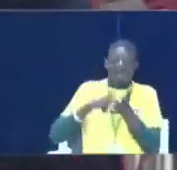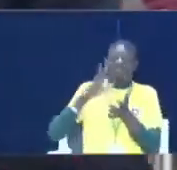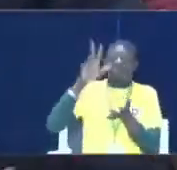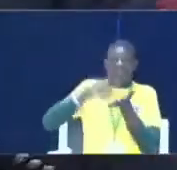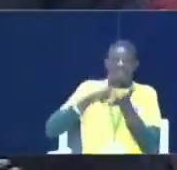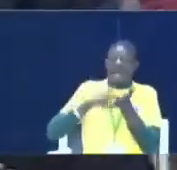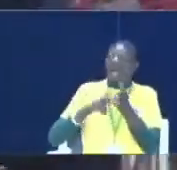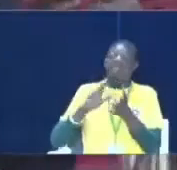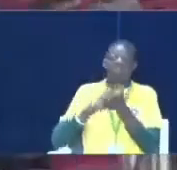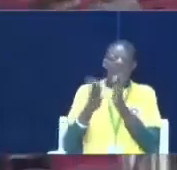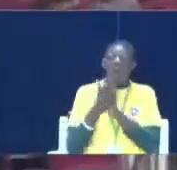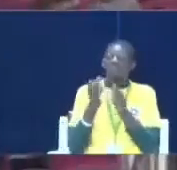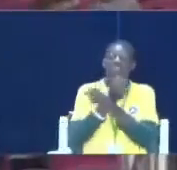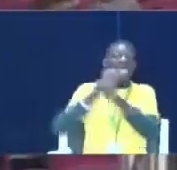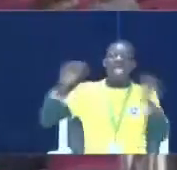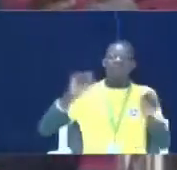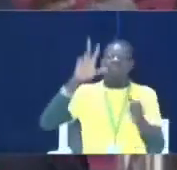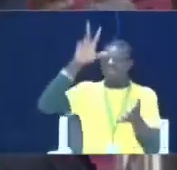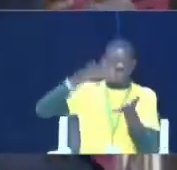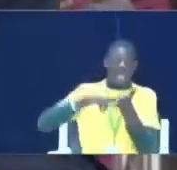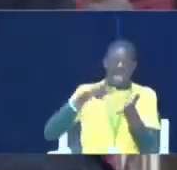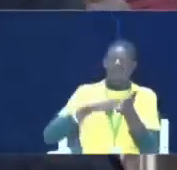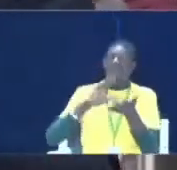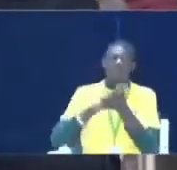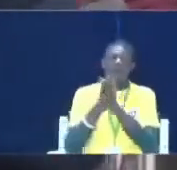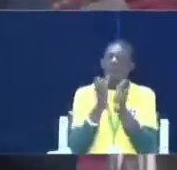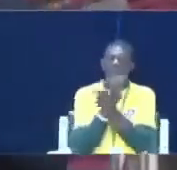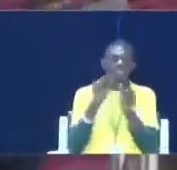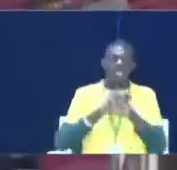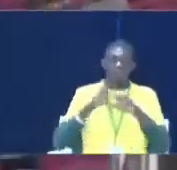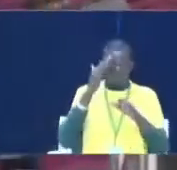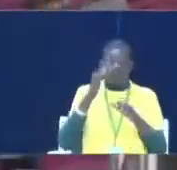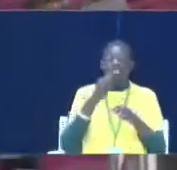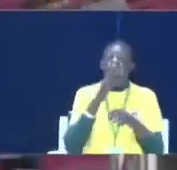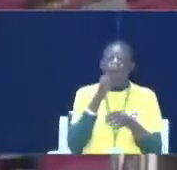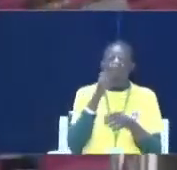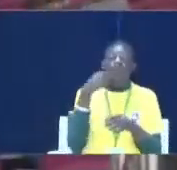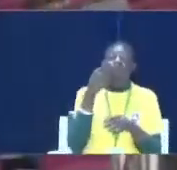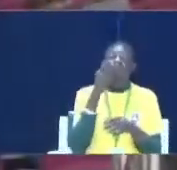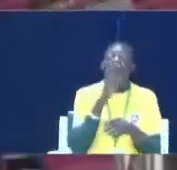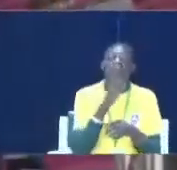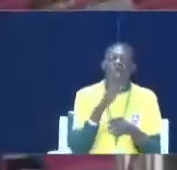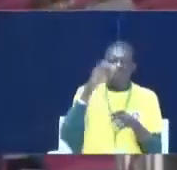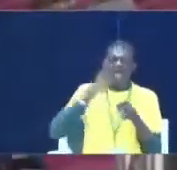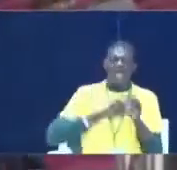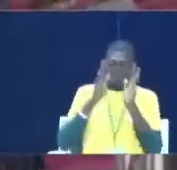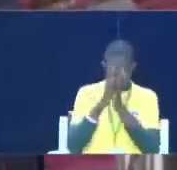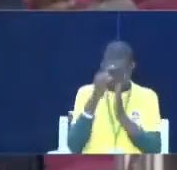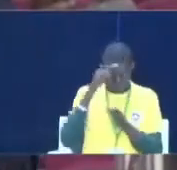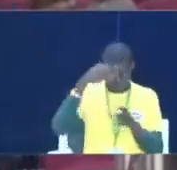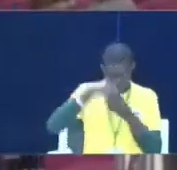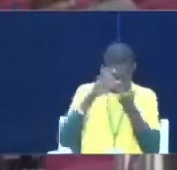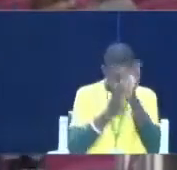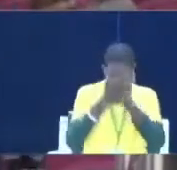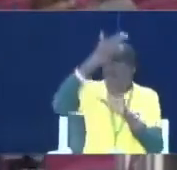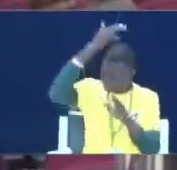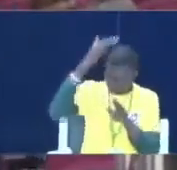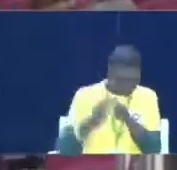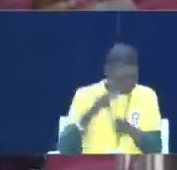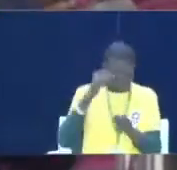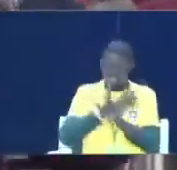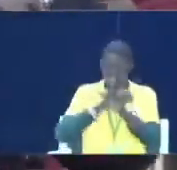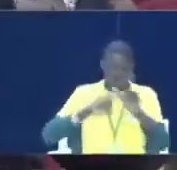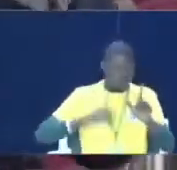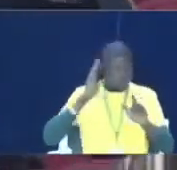to Christ. I don't know who you are, but I speak over your life. In the name that is above every other name, the Lord